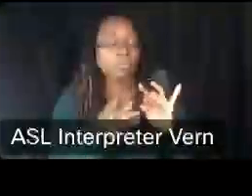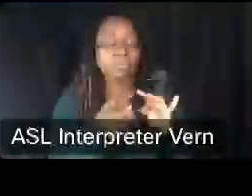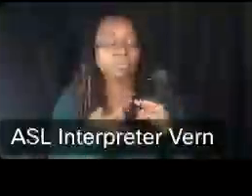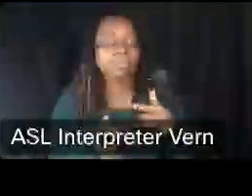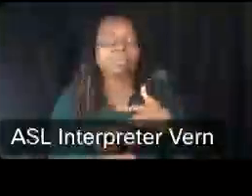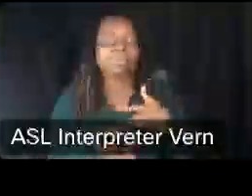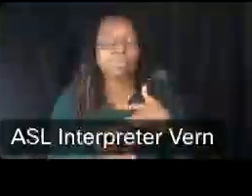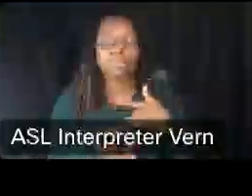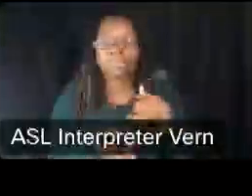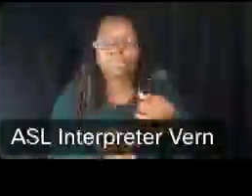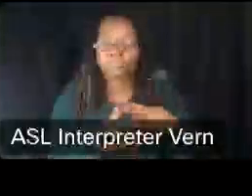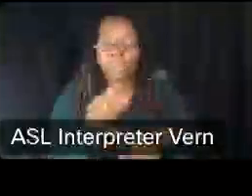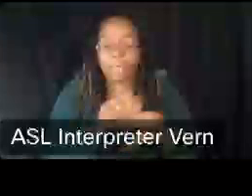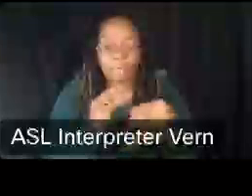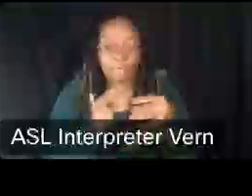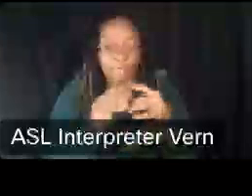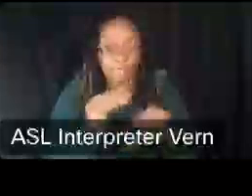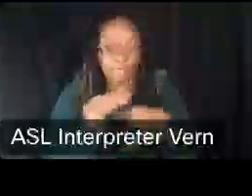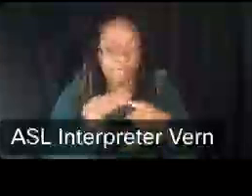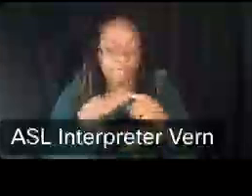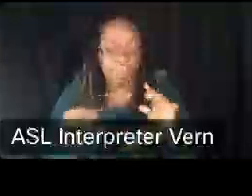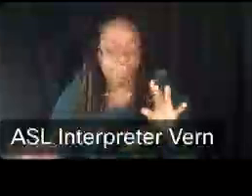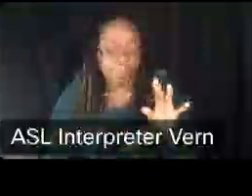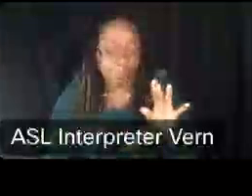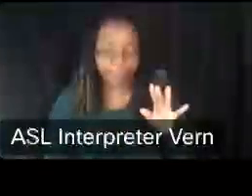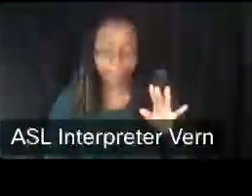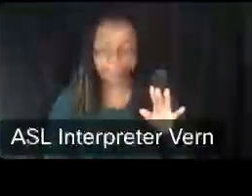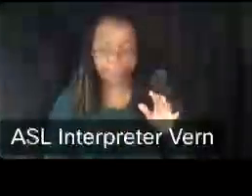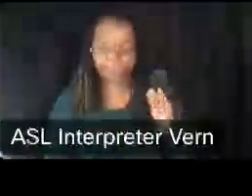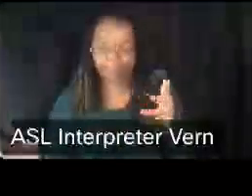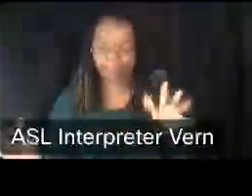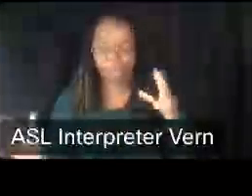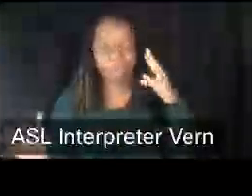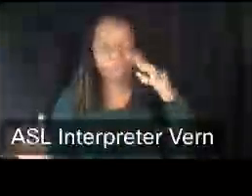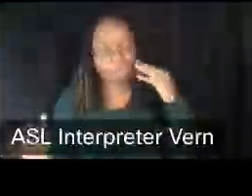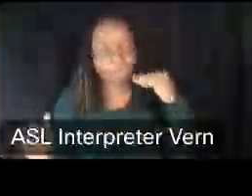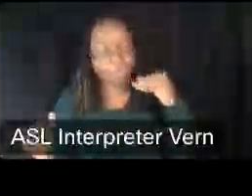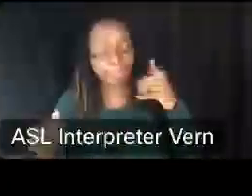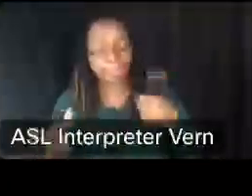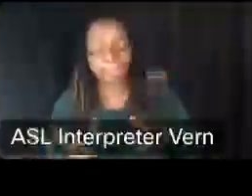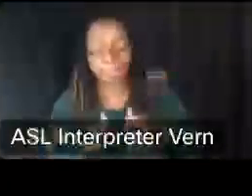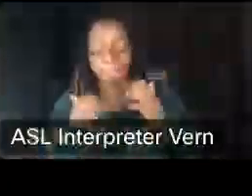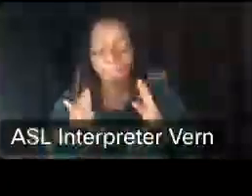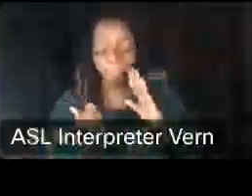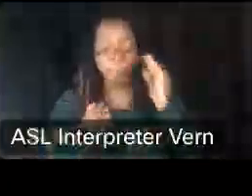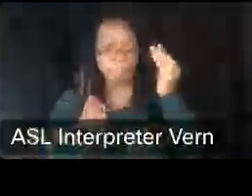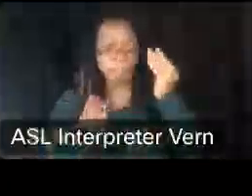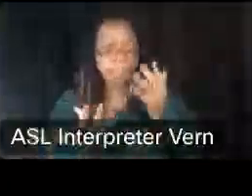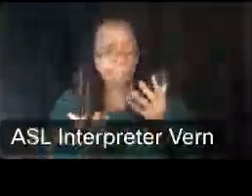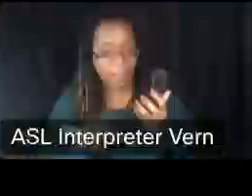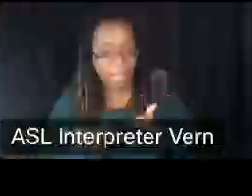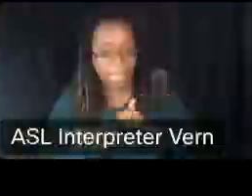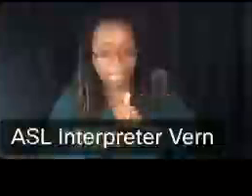on um, you've had experiences where survivors just come and tell you everything about